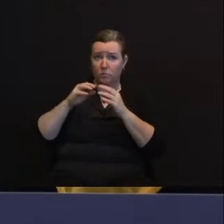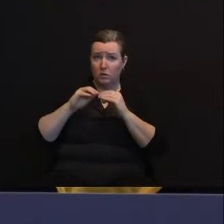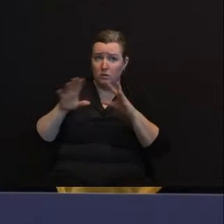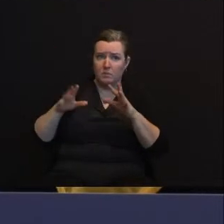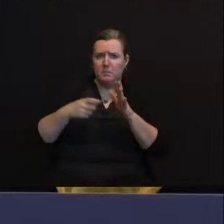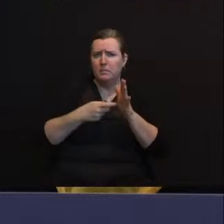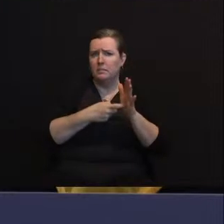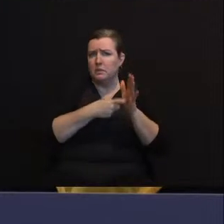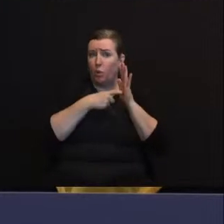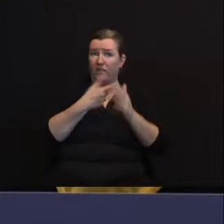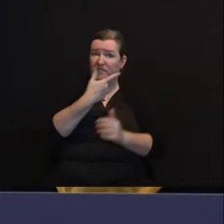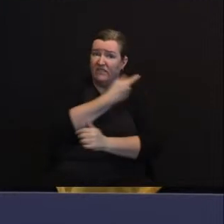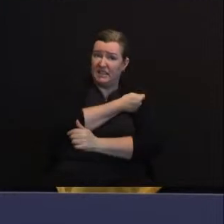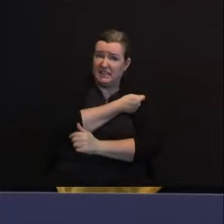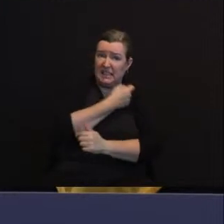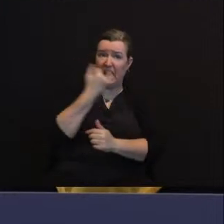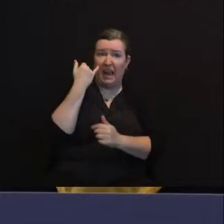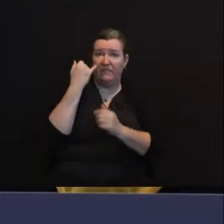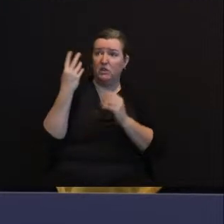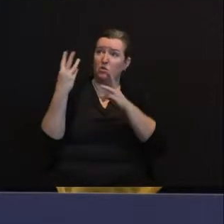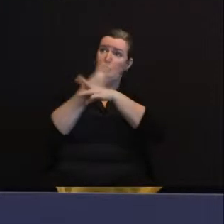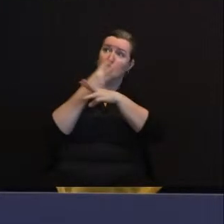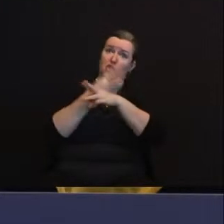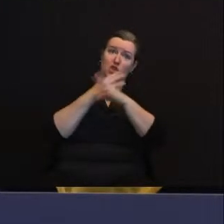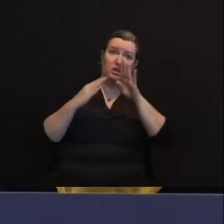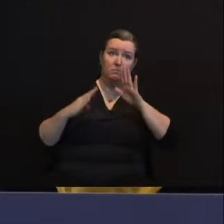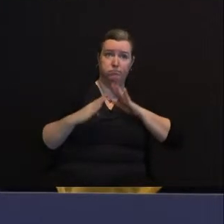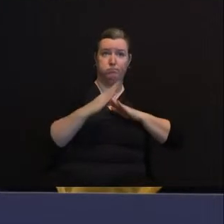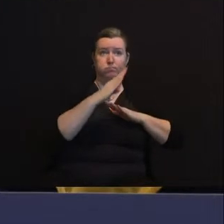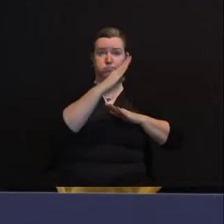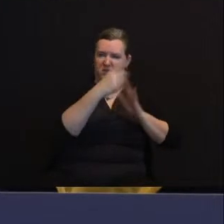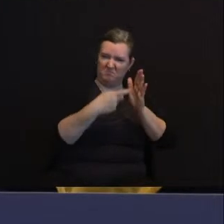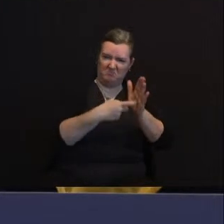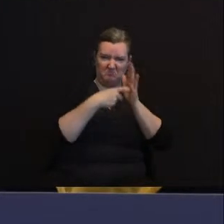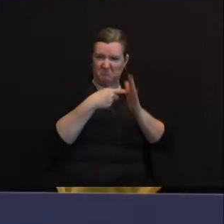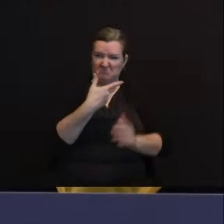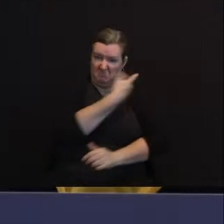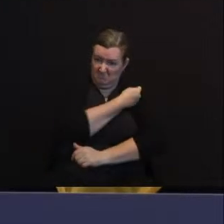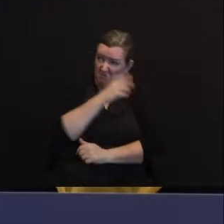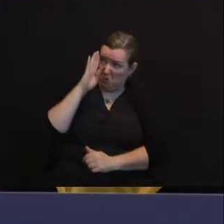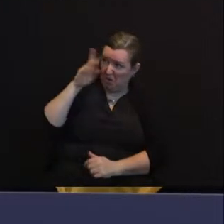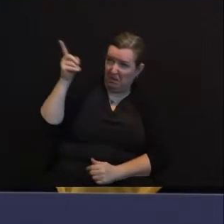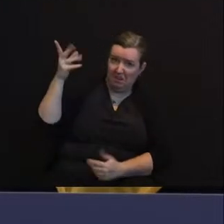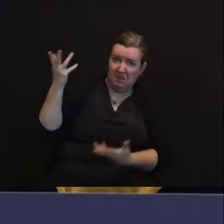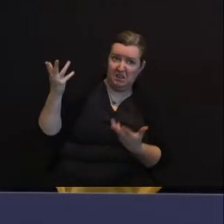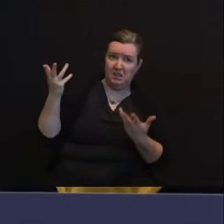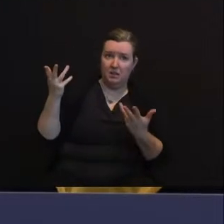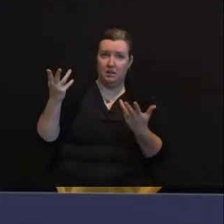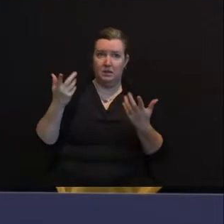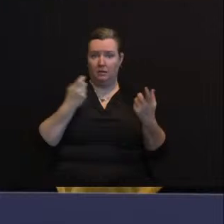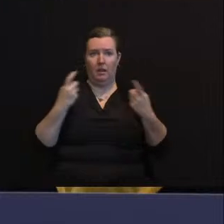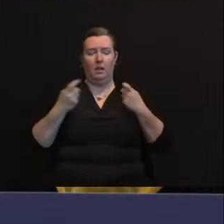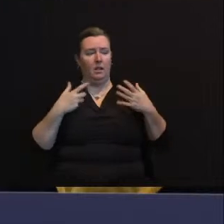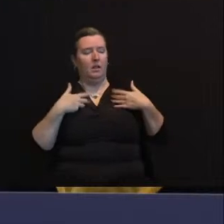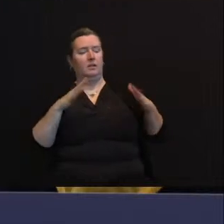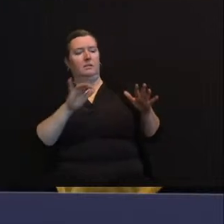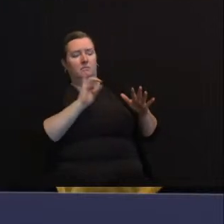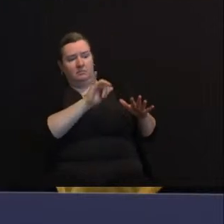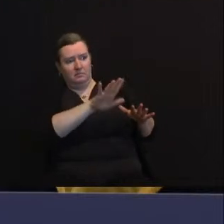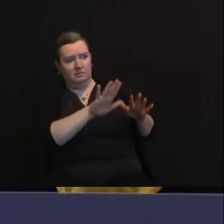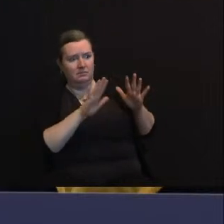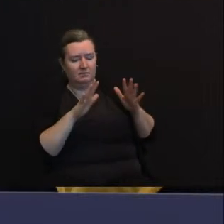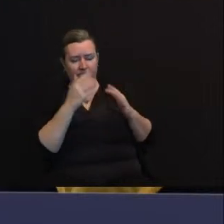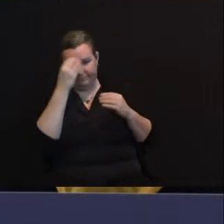vaccine? Thank you. Thank you. I'm getting hit from all sides here. So Jerry's point